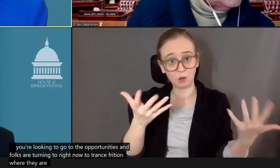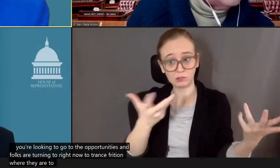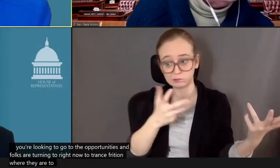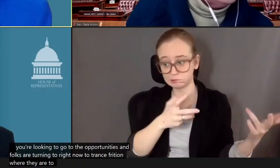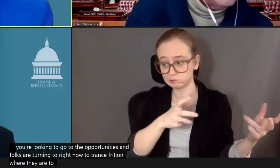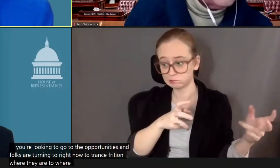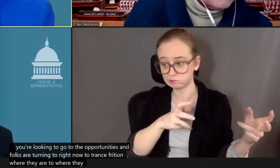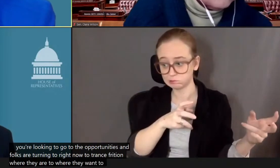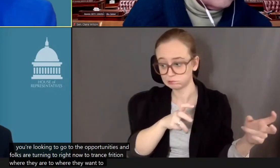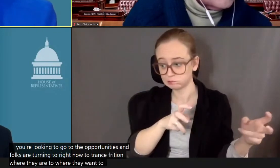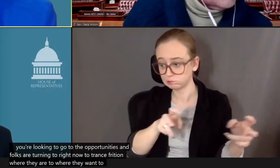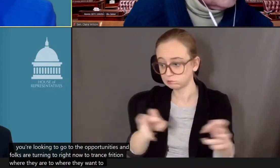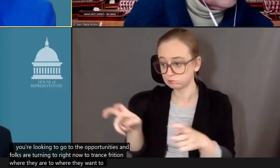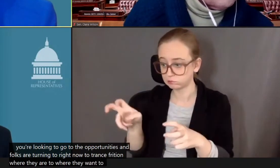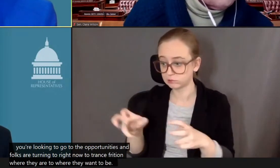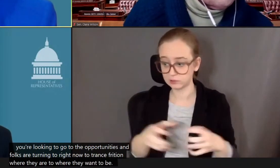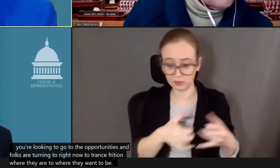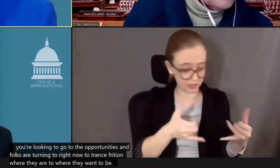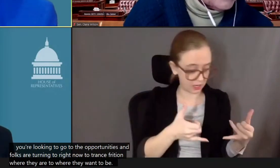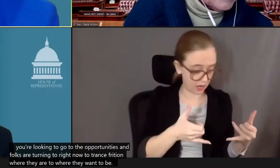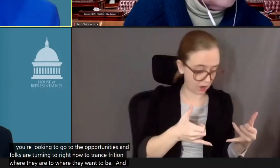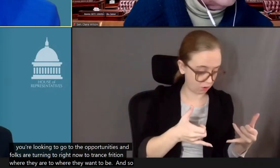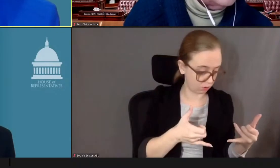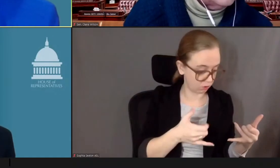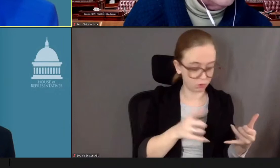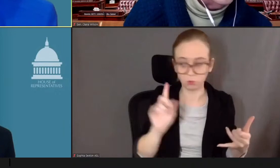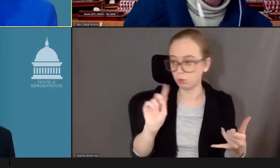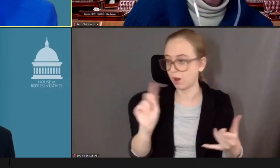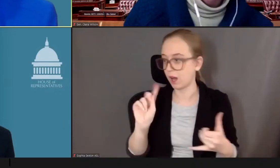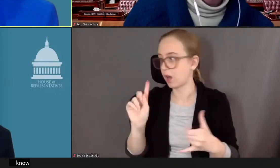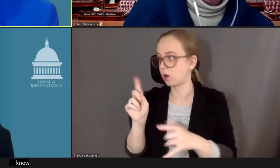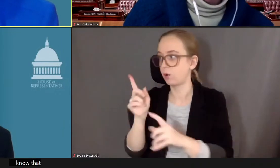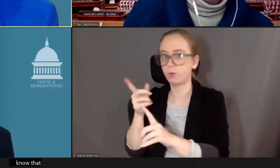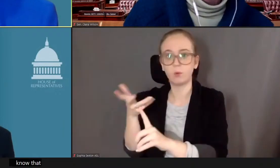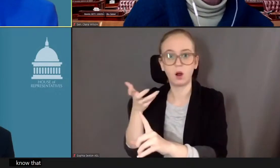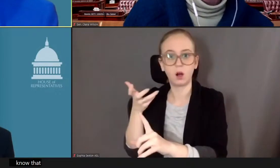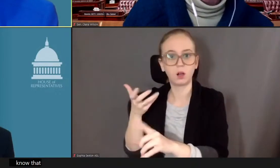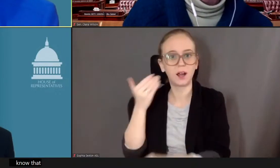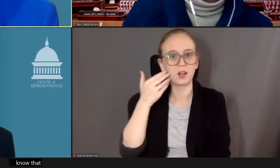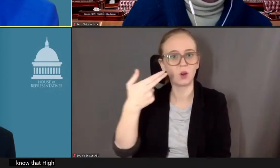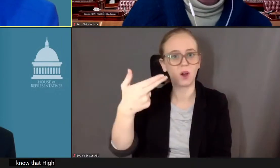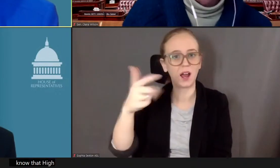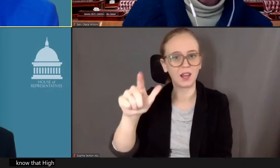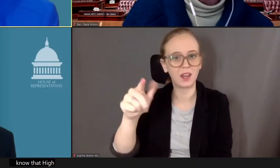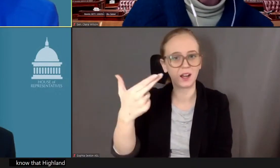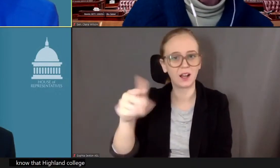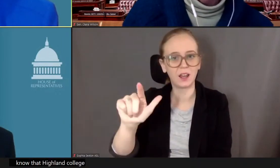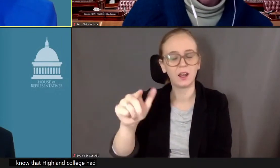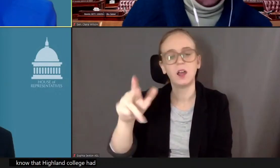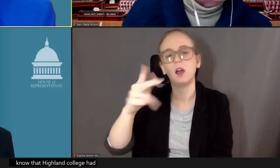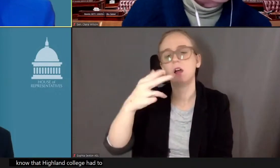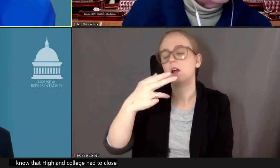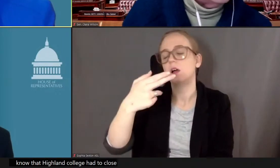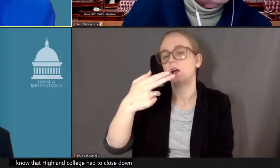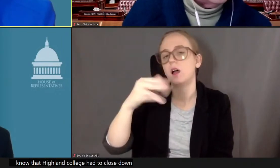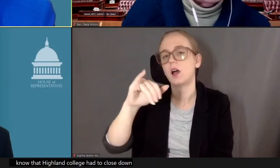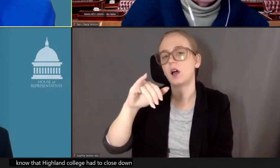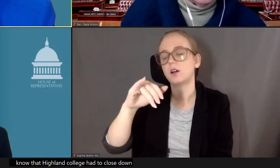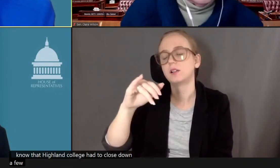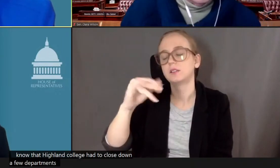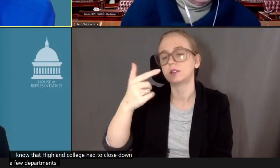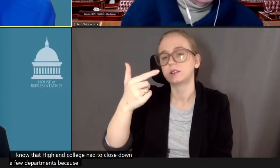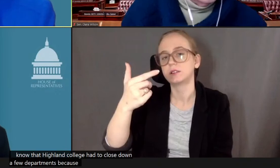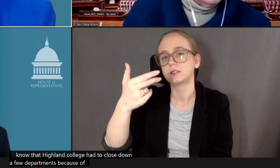be. And so I know that Highline College had to close down a few of their departments because of the lost